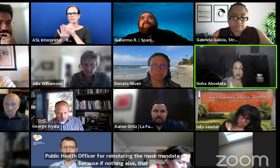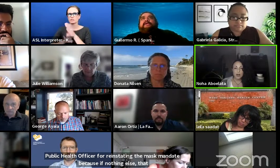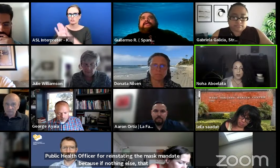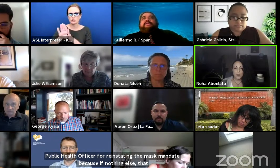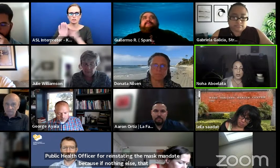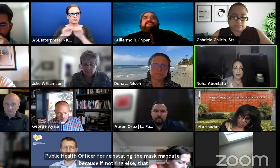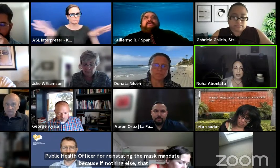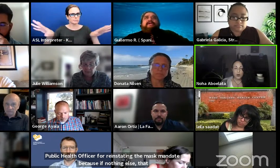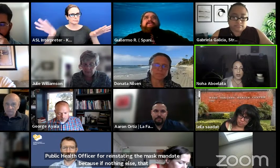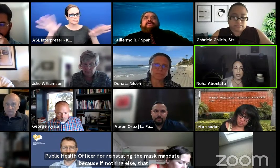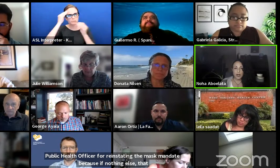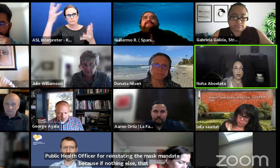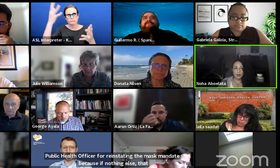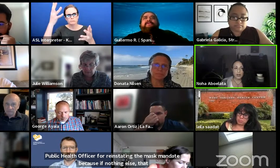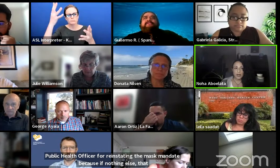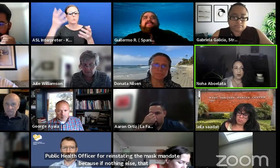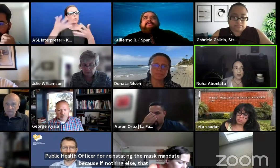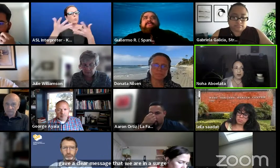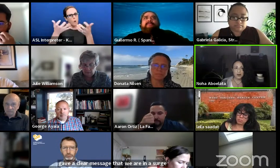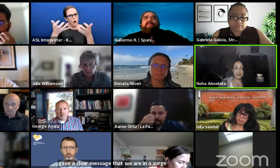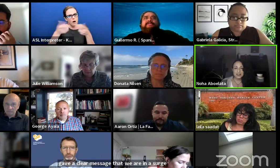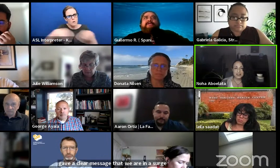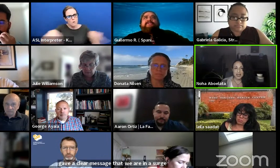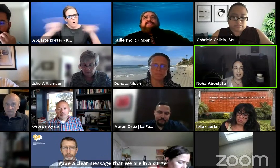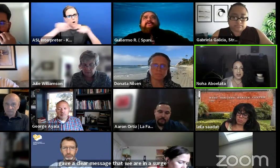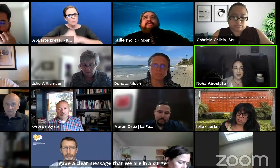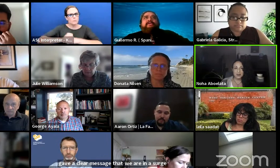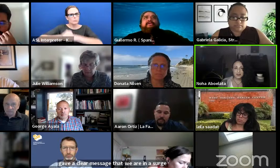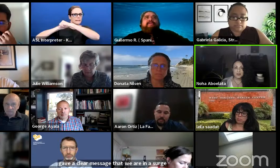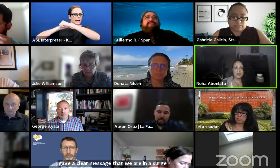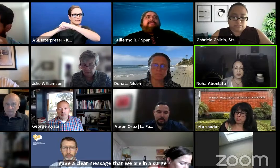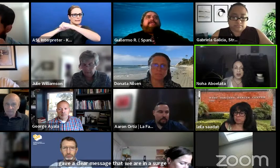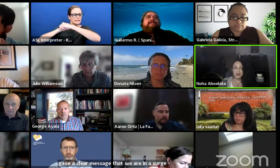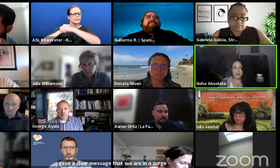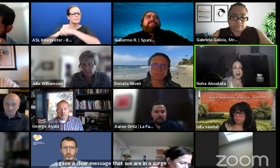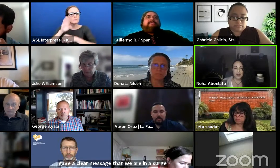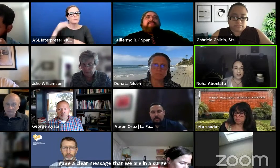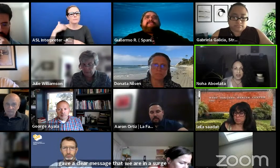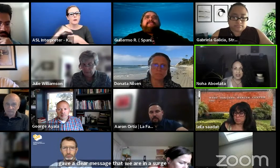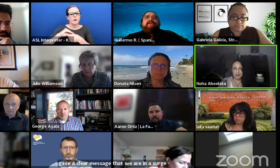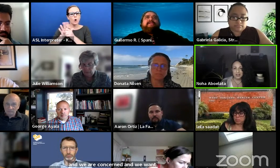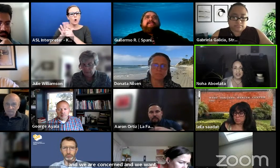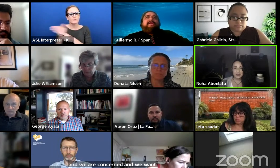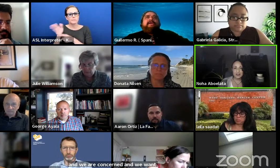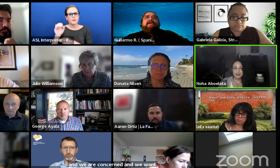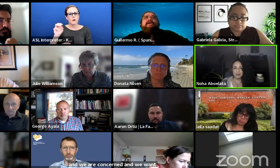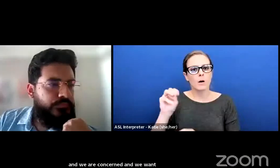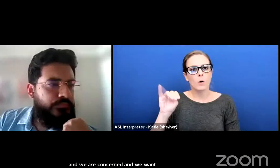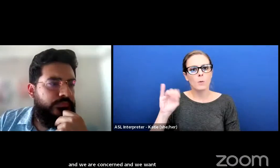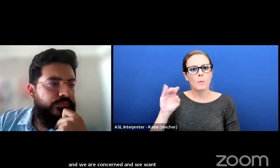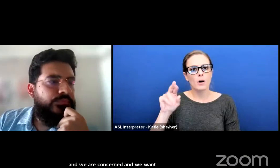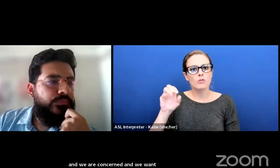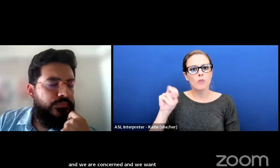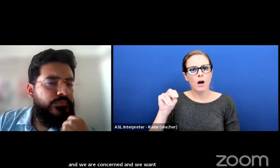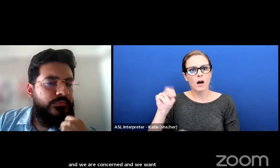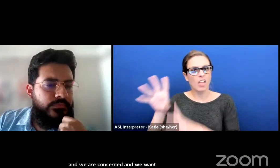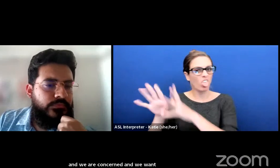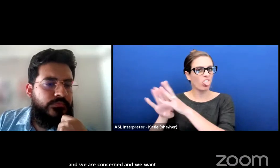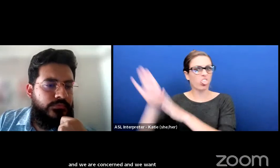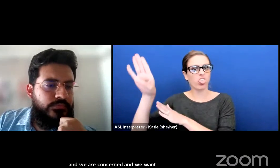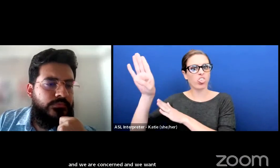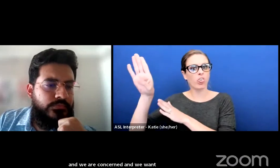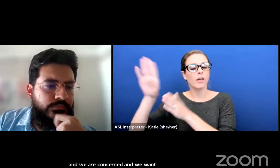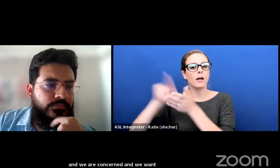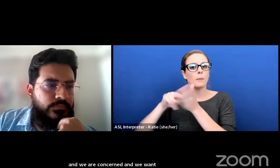protected. But I think right now, like Omicron scale threw everything off and makes everything else look small. That doesn't mean